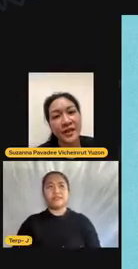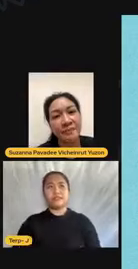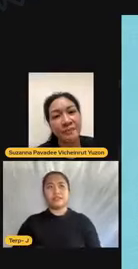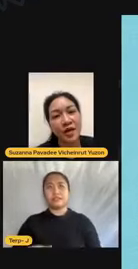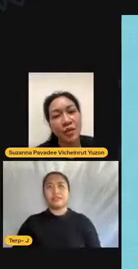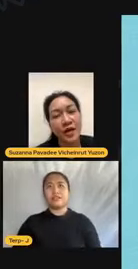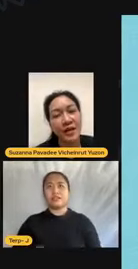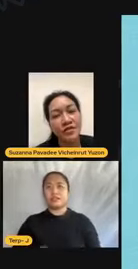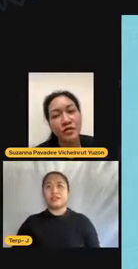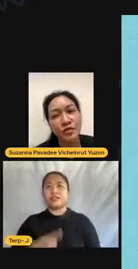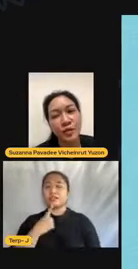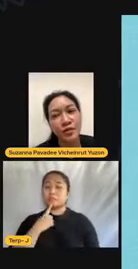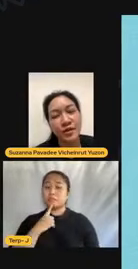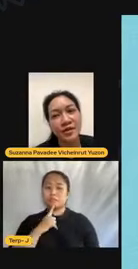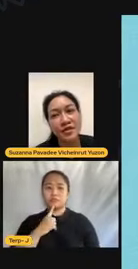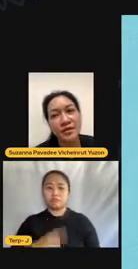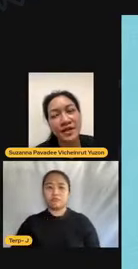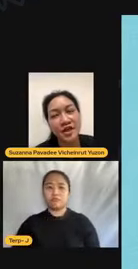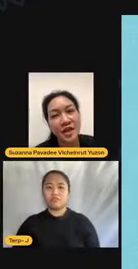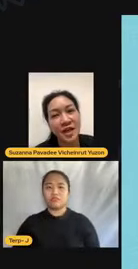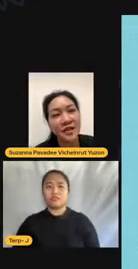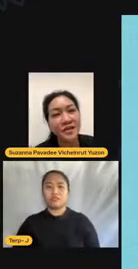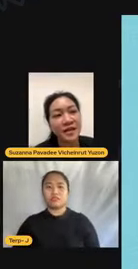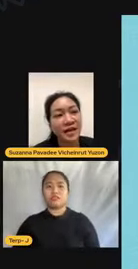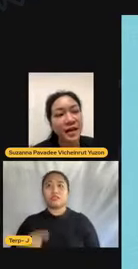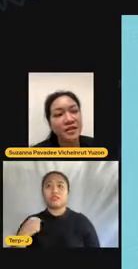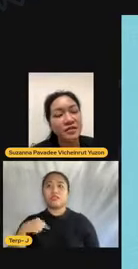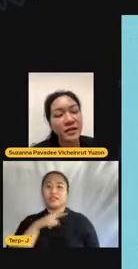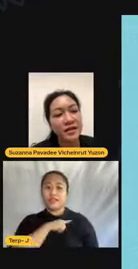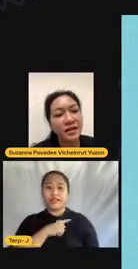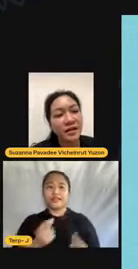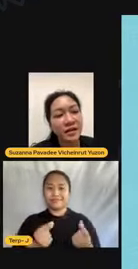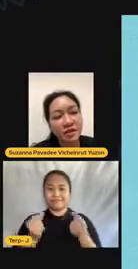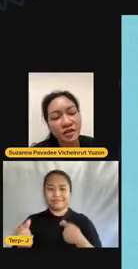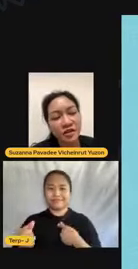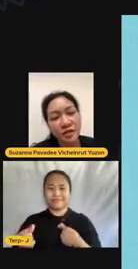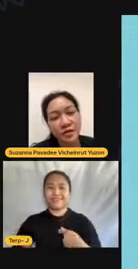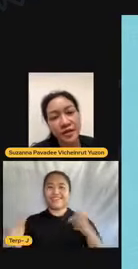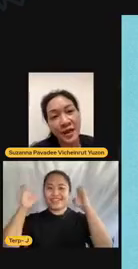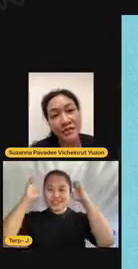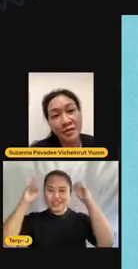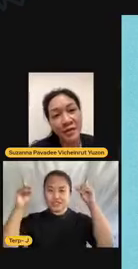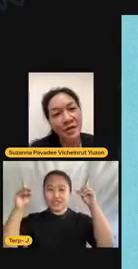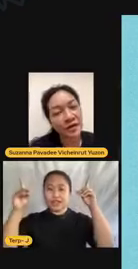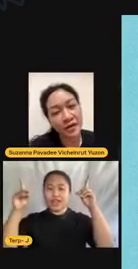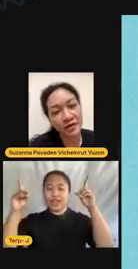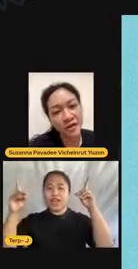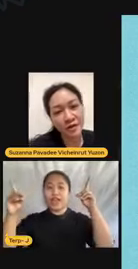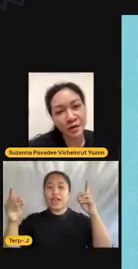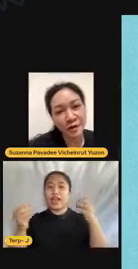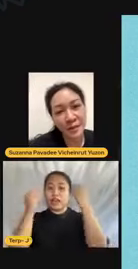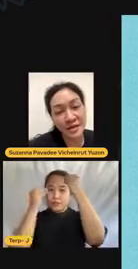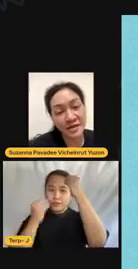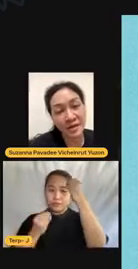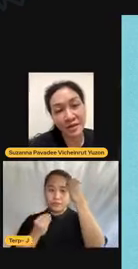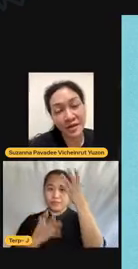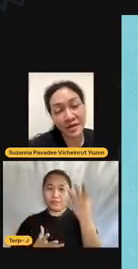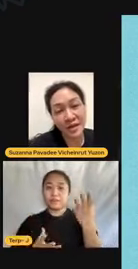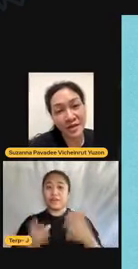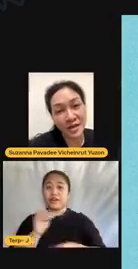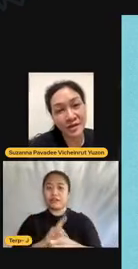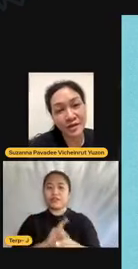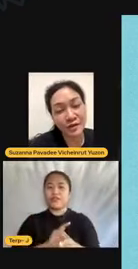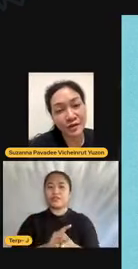already, you know, what we're trying to do is educate and to let doctors know, to let everyone know that our children are amazing